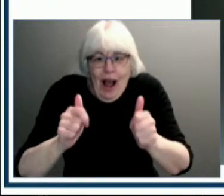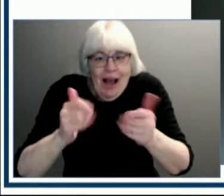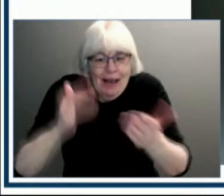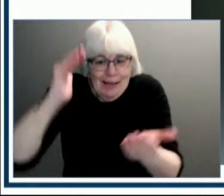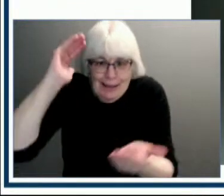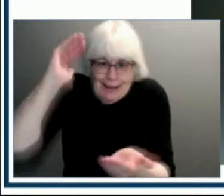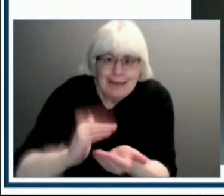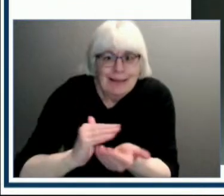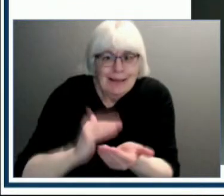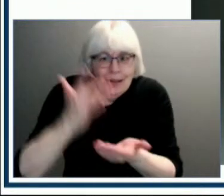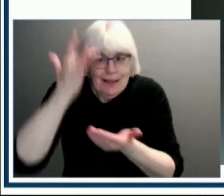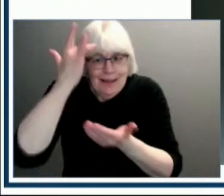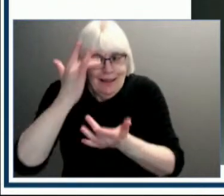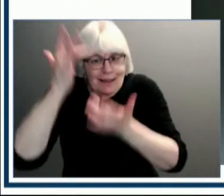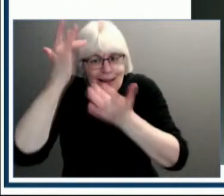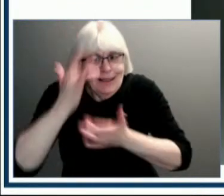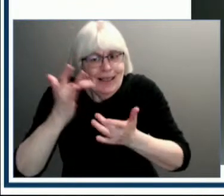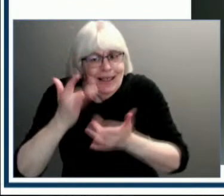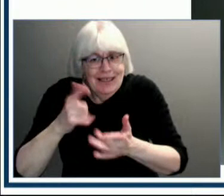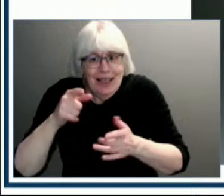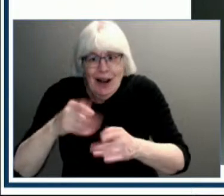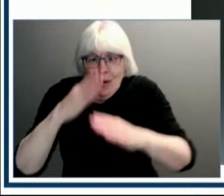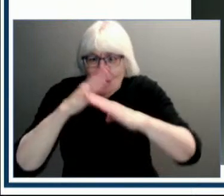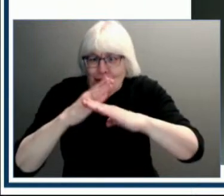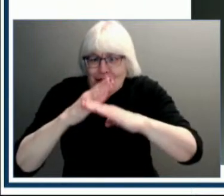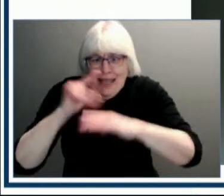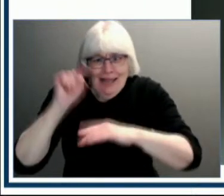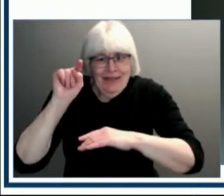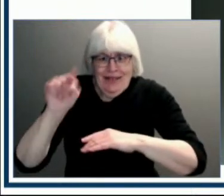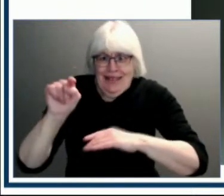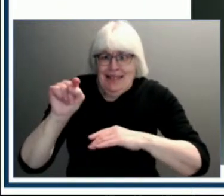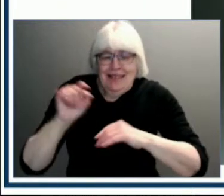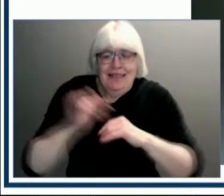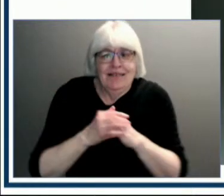system, because it is for